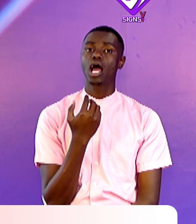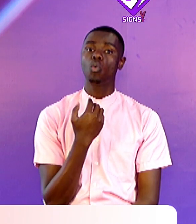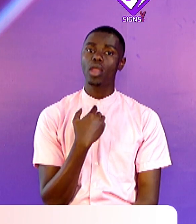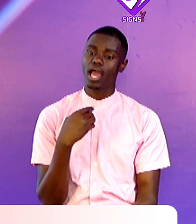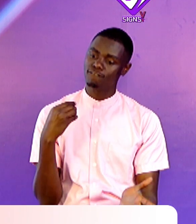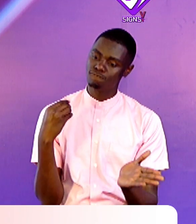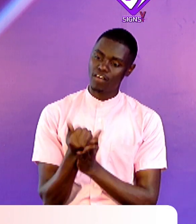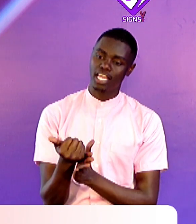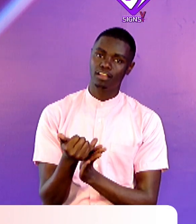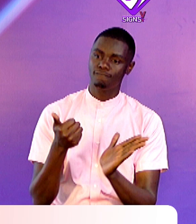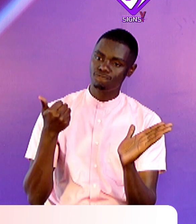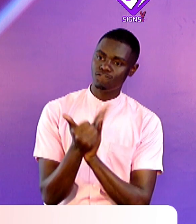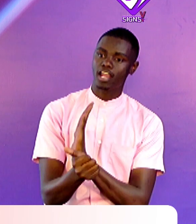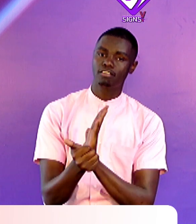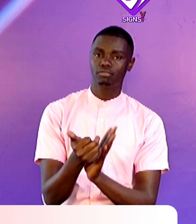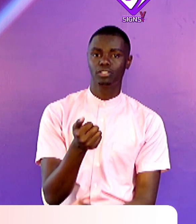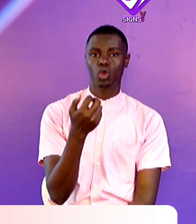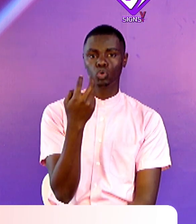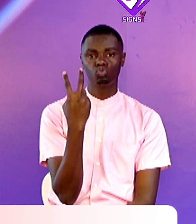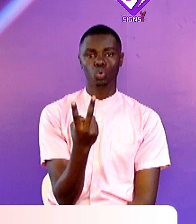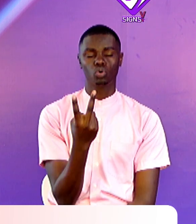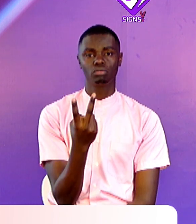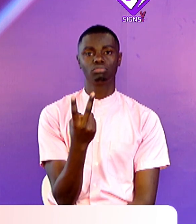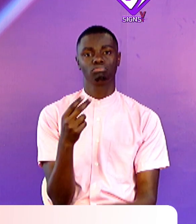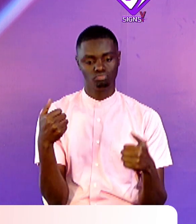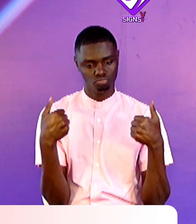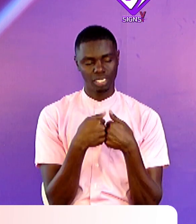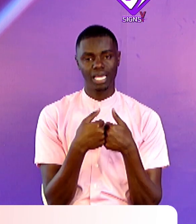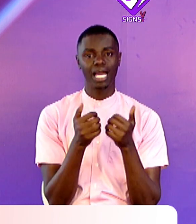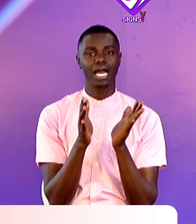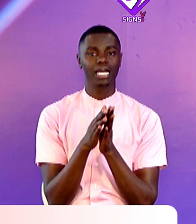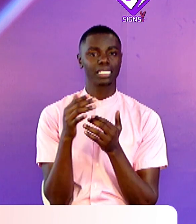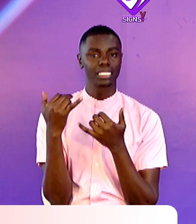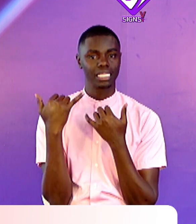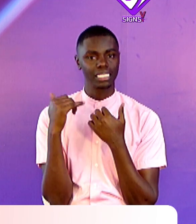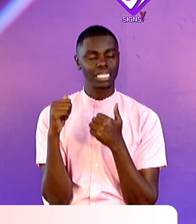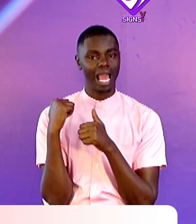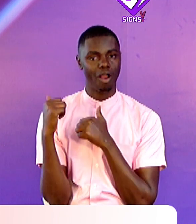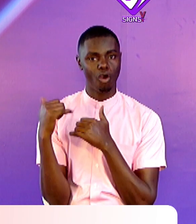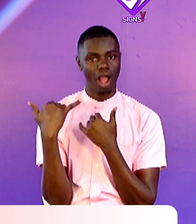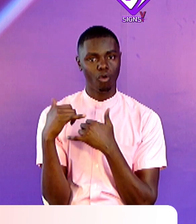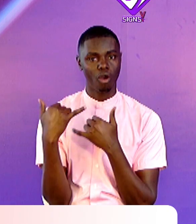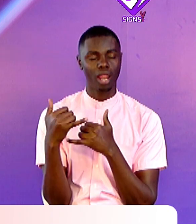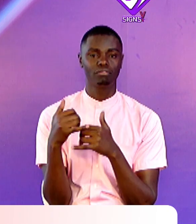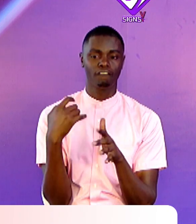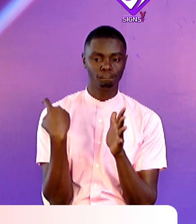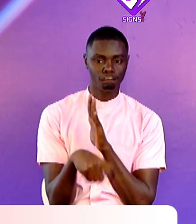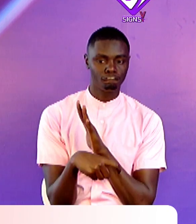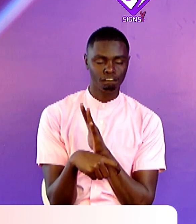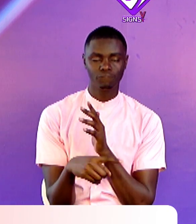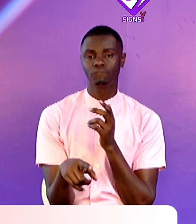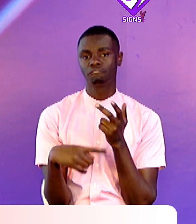have come through. Fine number 1, the match against Angola. Tulifanya ile kitu. Was it?